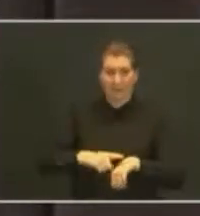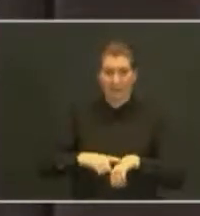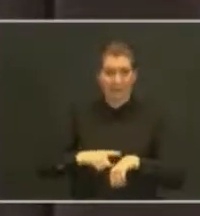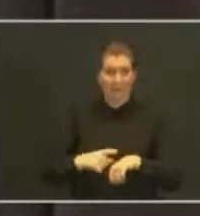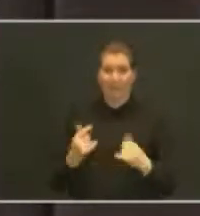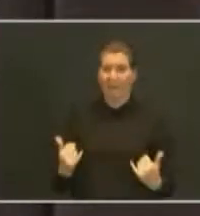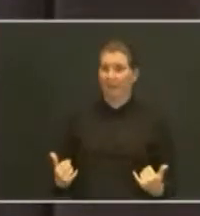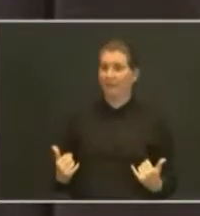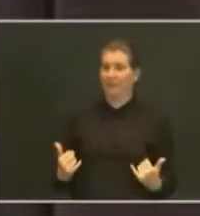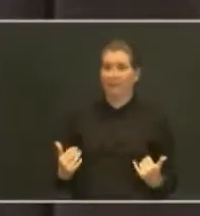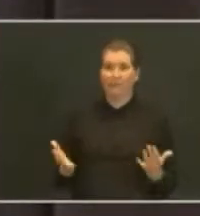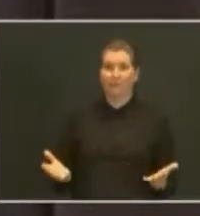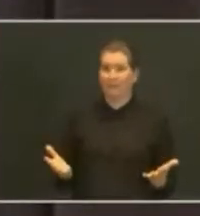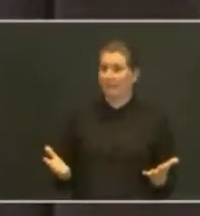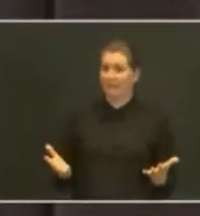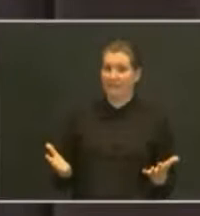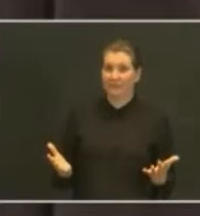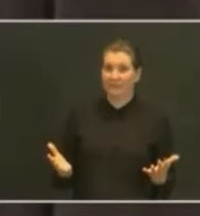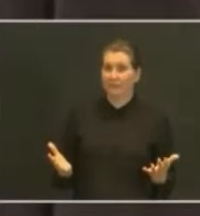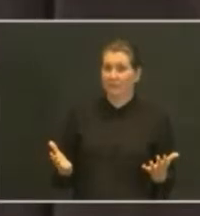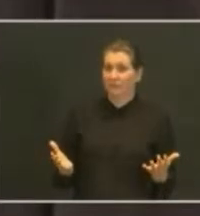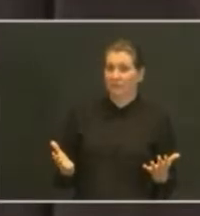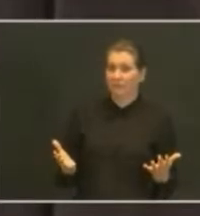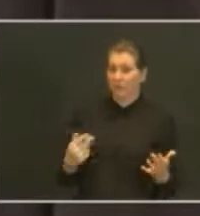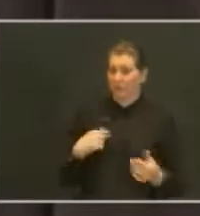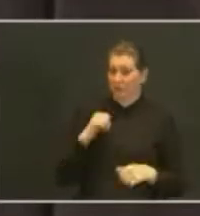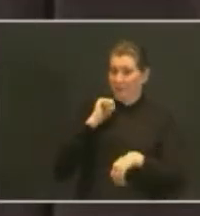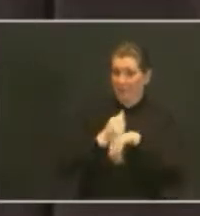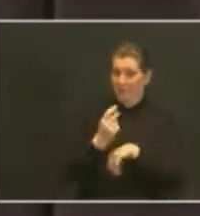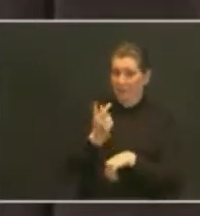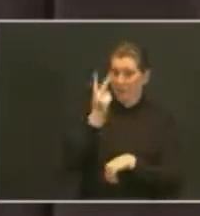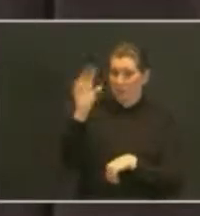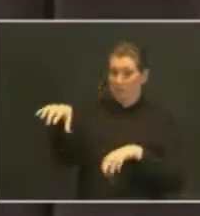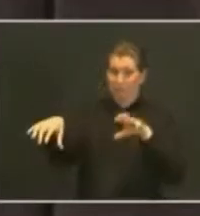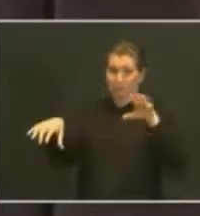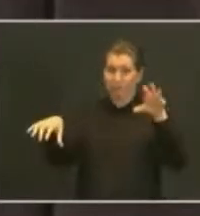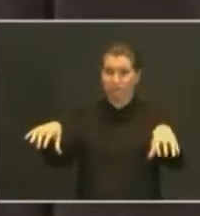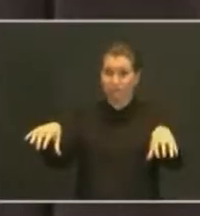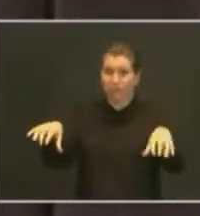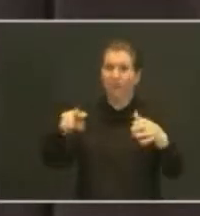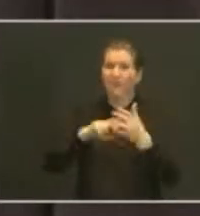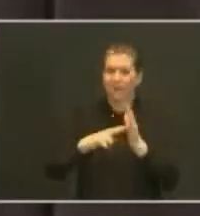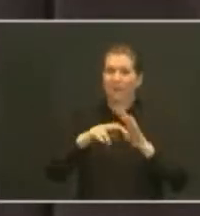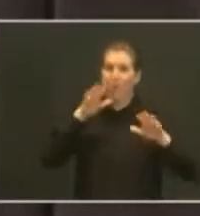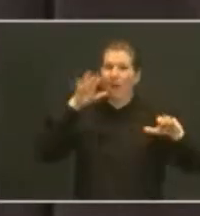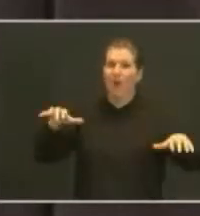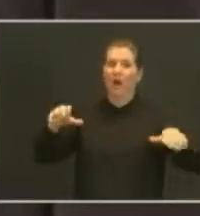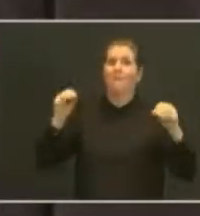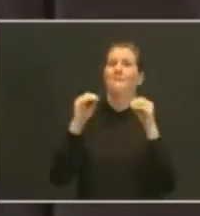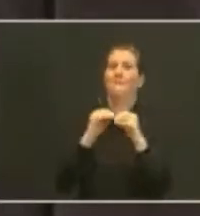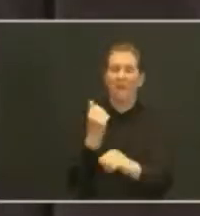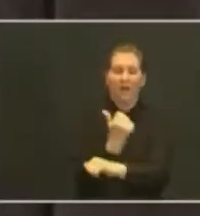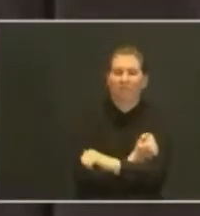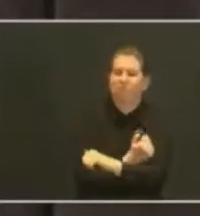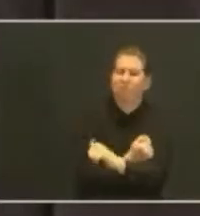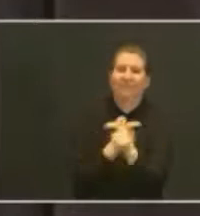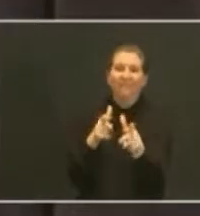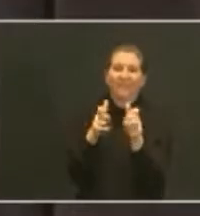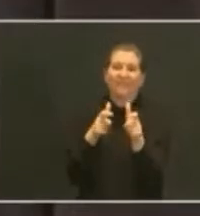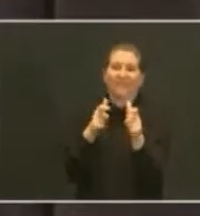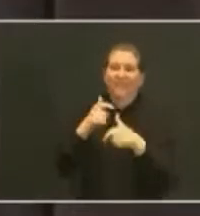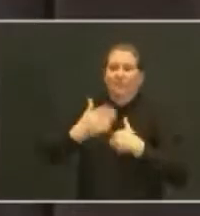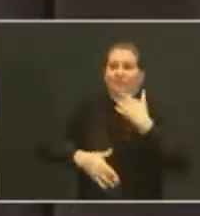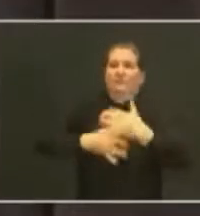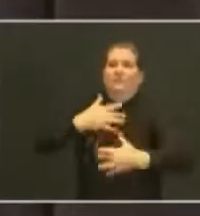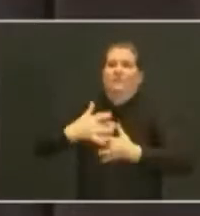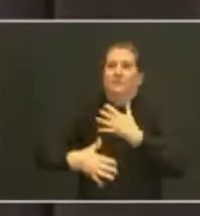vaccination sites will mean many, many more shots administered per day. We have the capacity